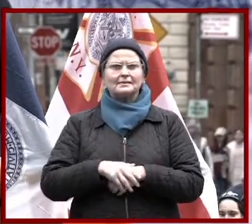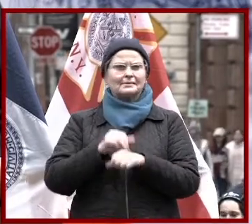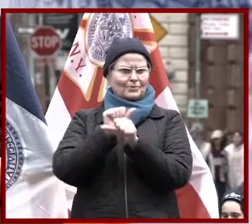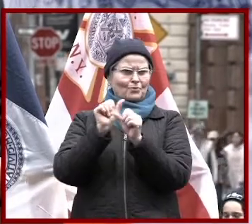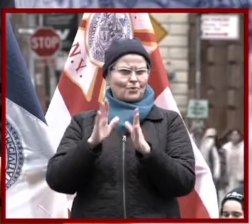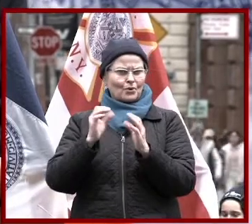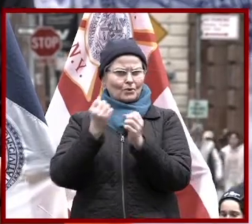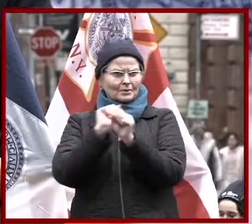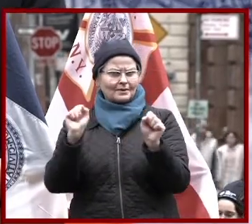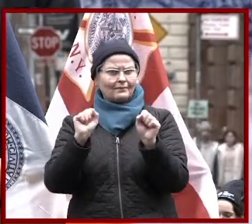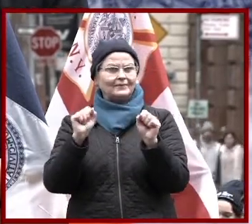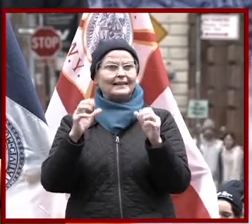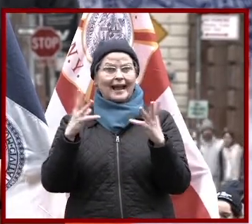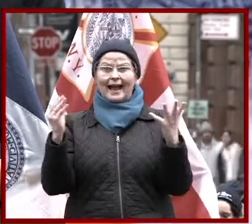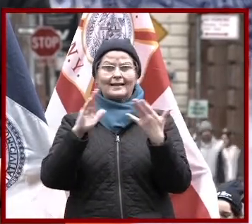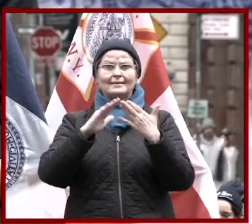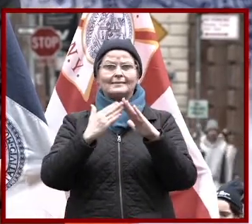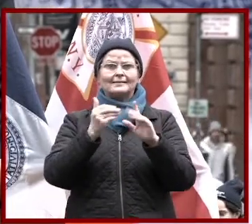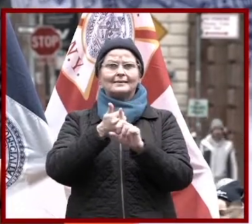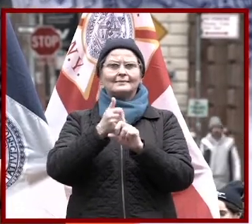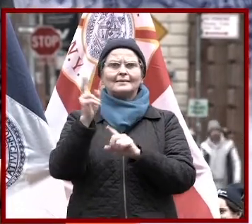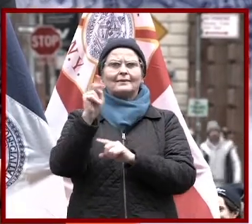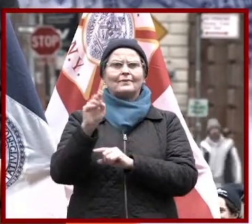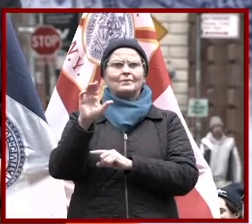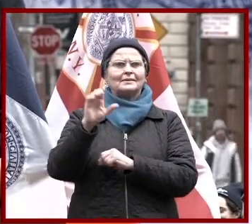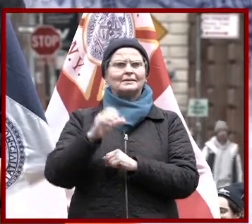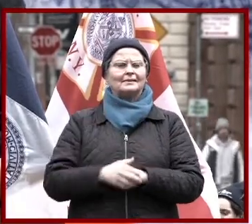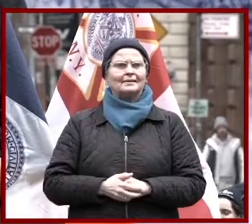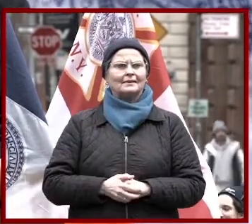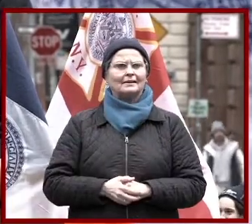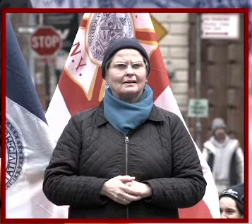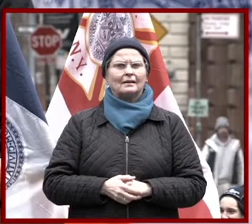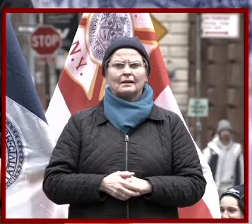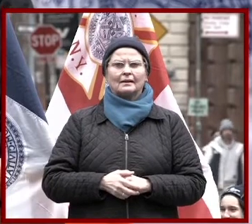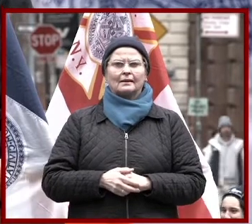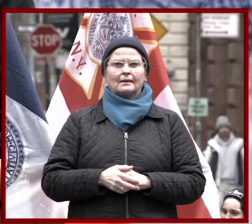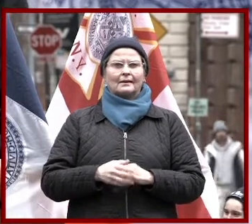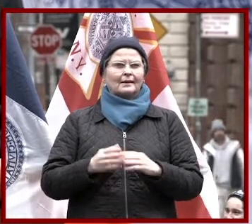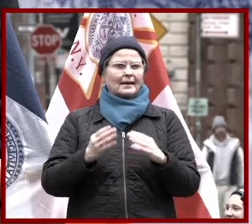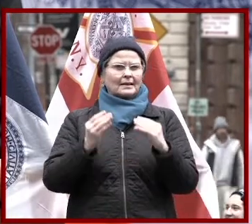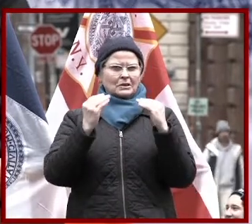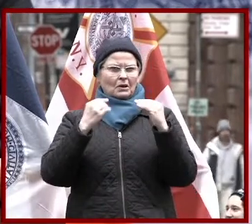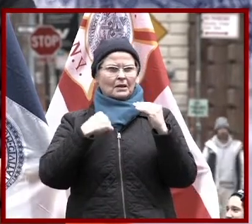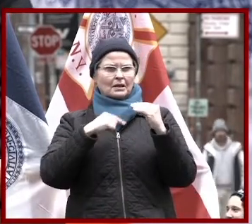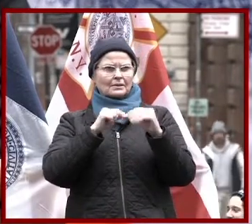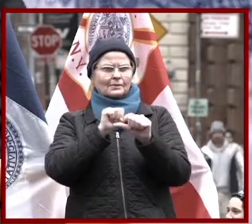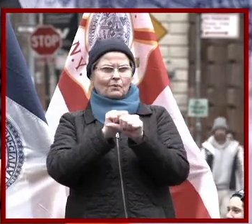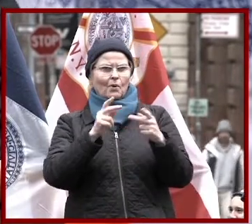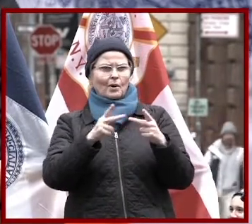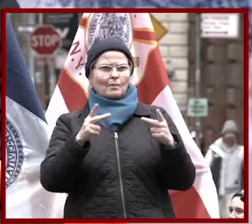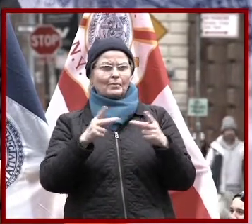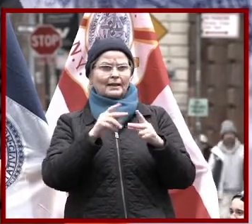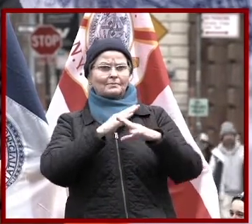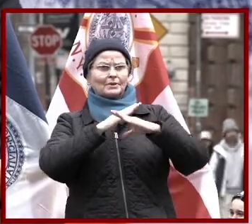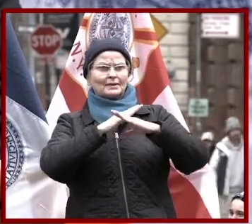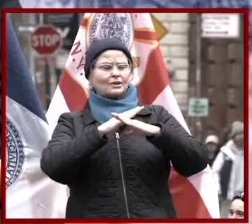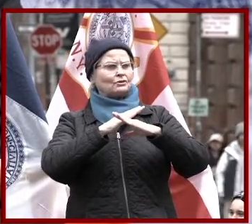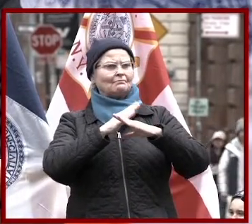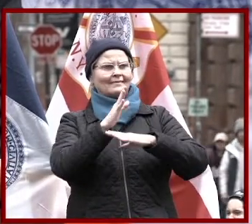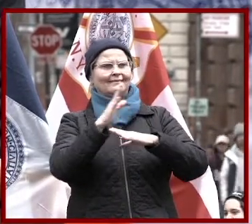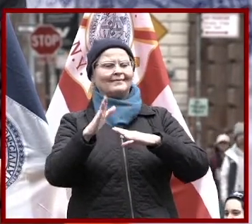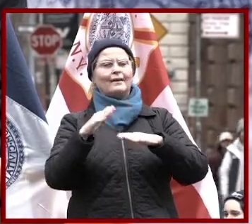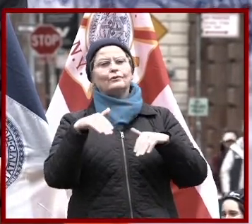York. It taught us that workplace protection can never be passive. We